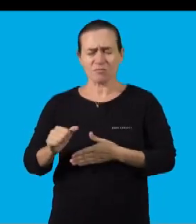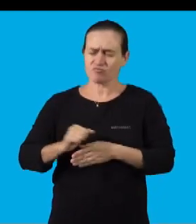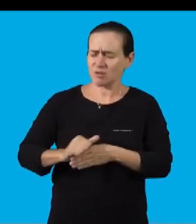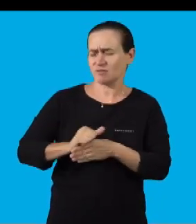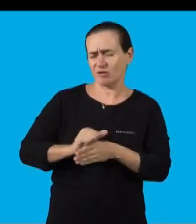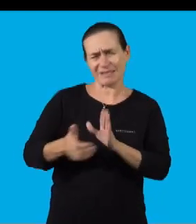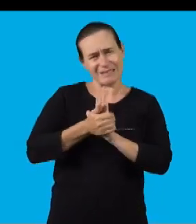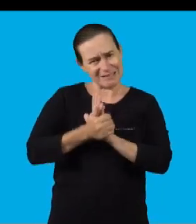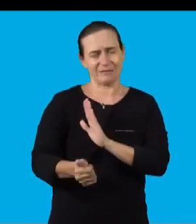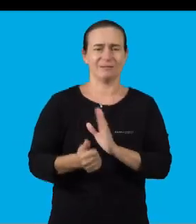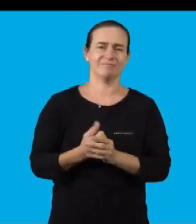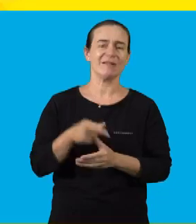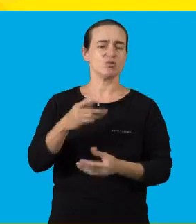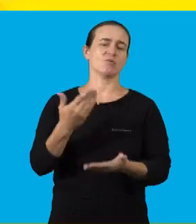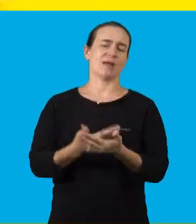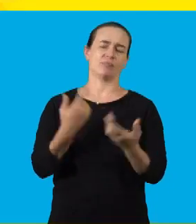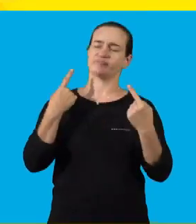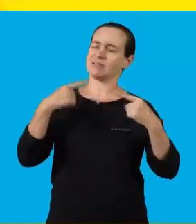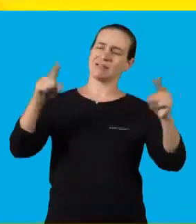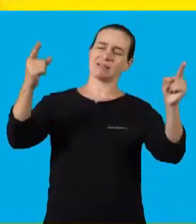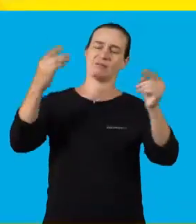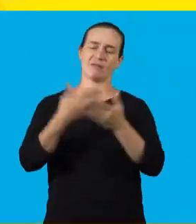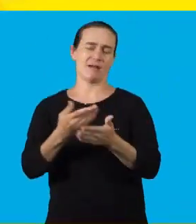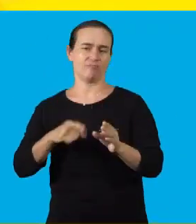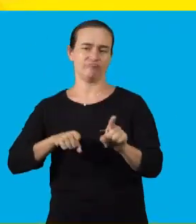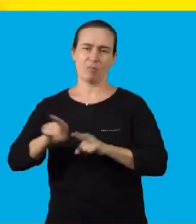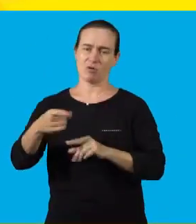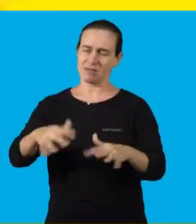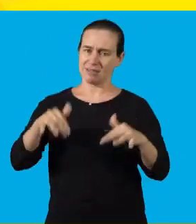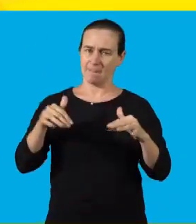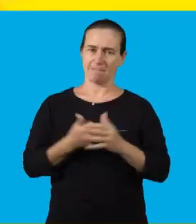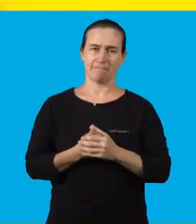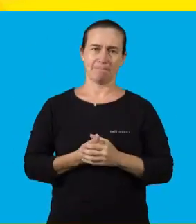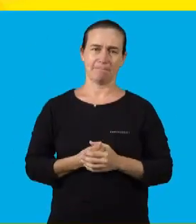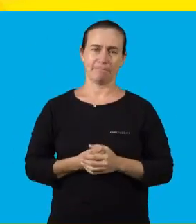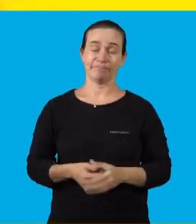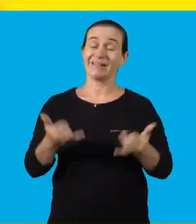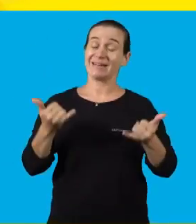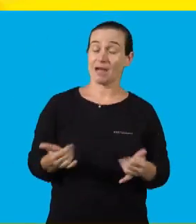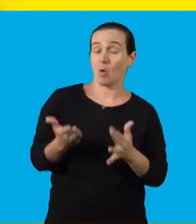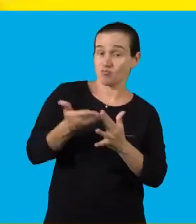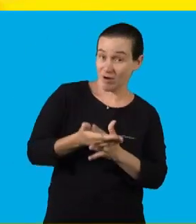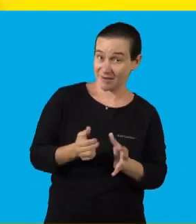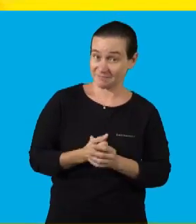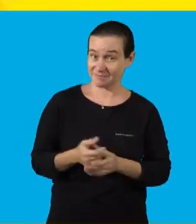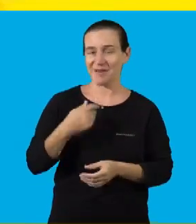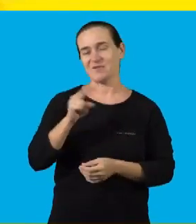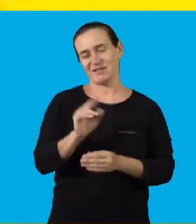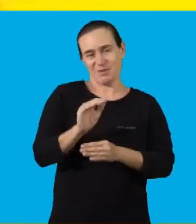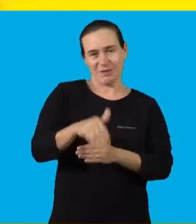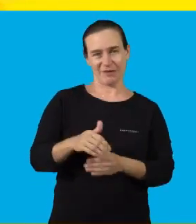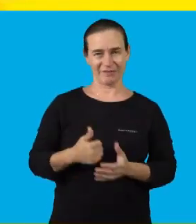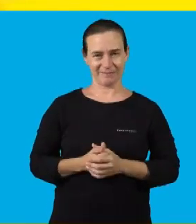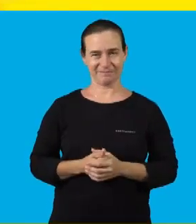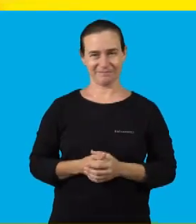to keep on practicing these skills so that you can successfully answer that exam. Let's quickly go to an ad break